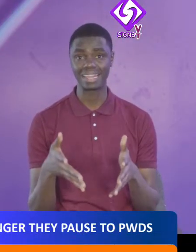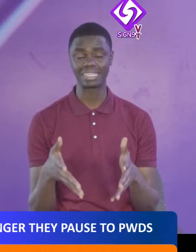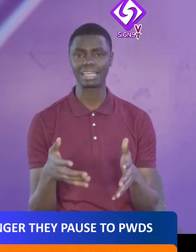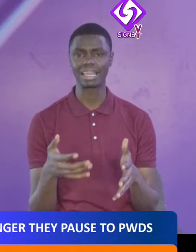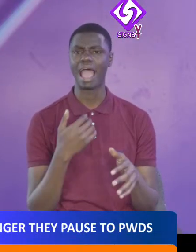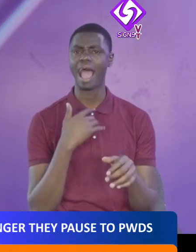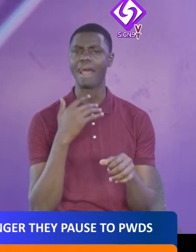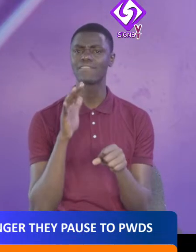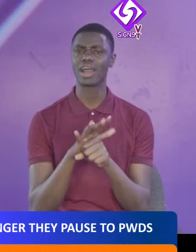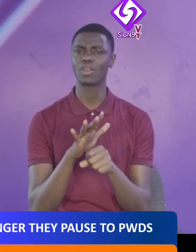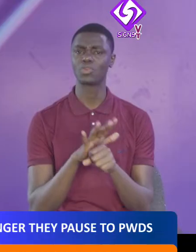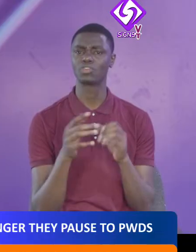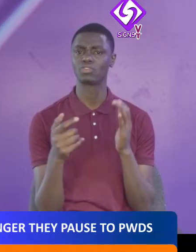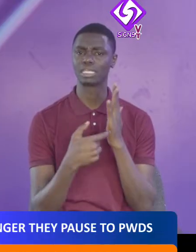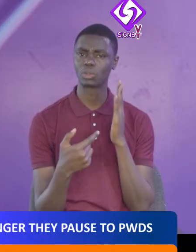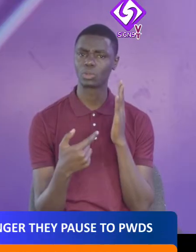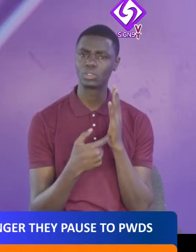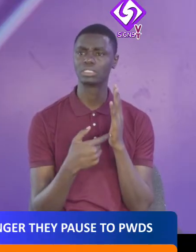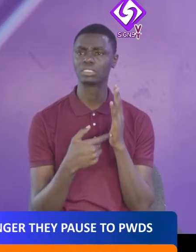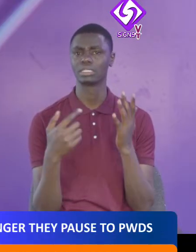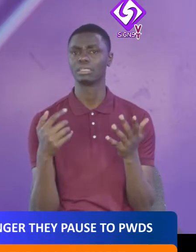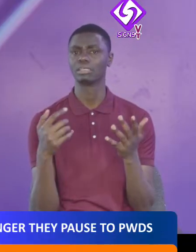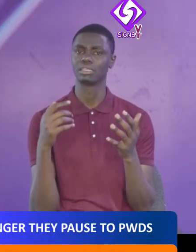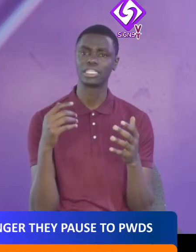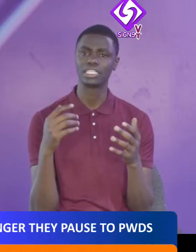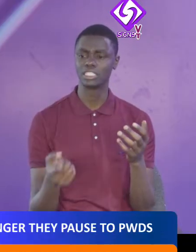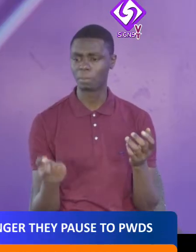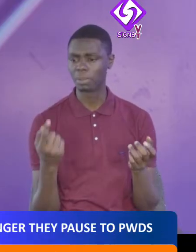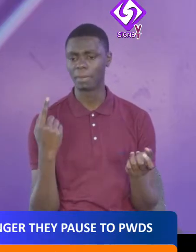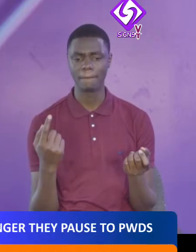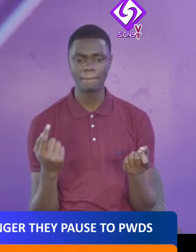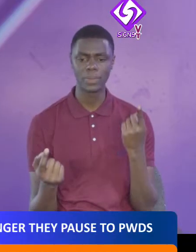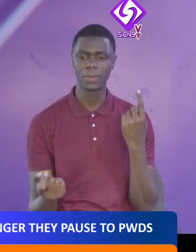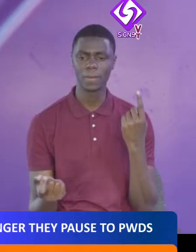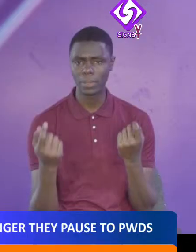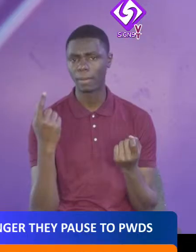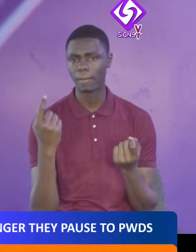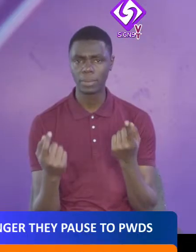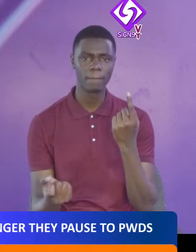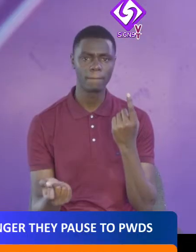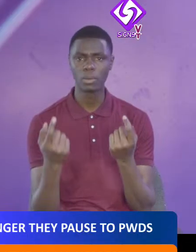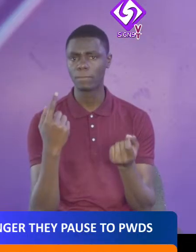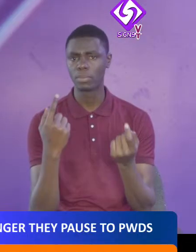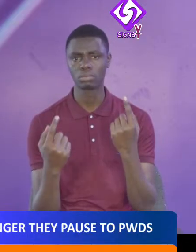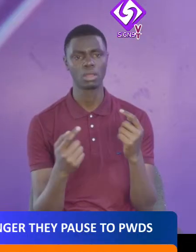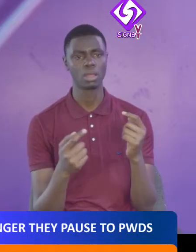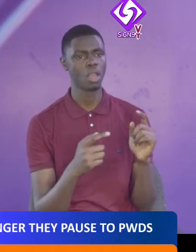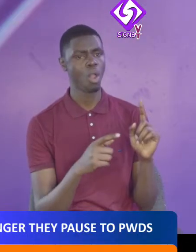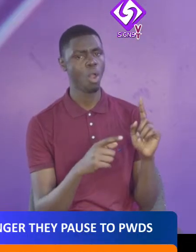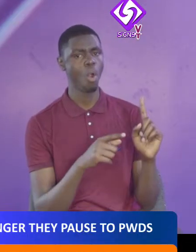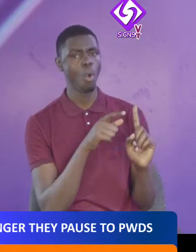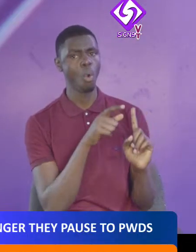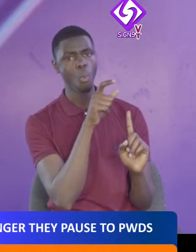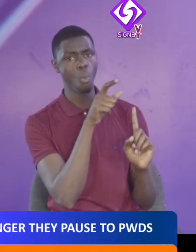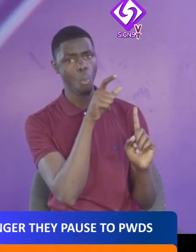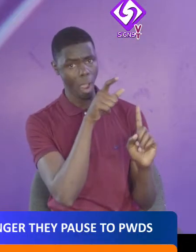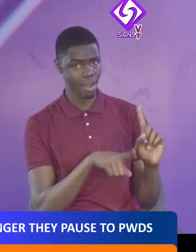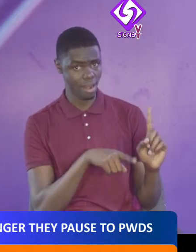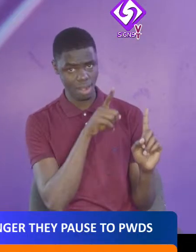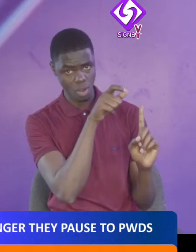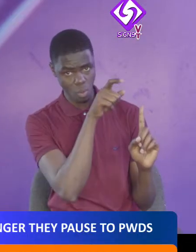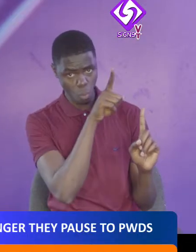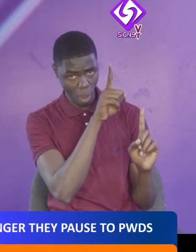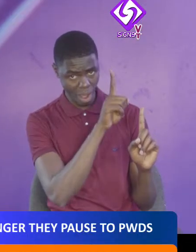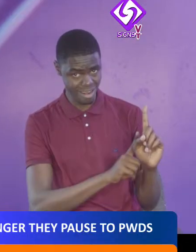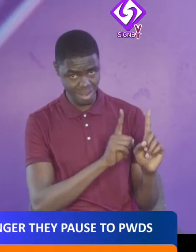so much technology that is making rounds. Yes. And one of them is the electric